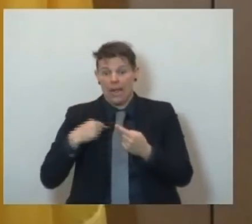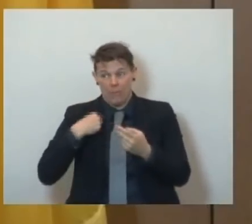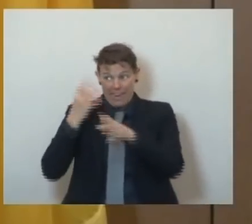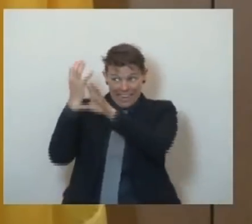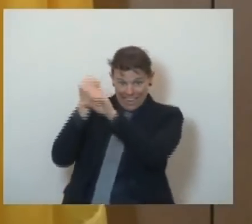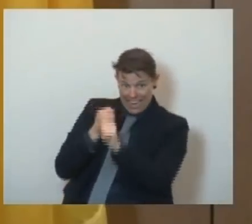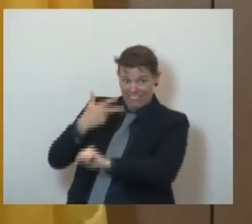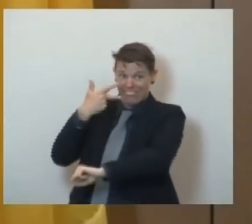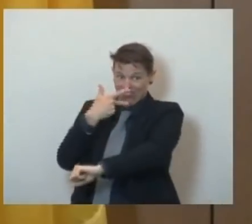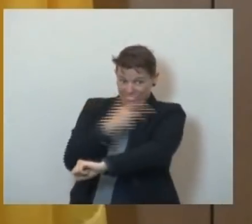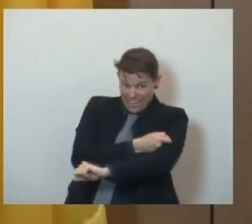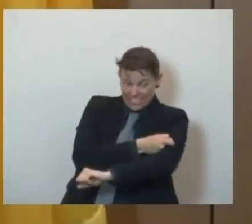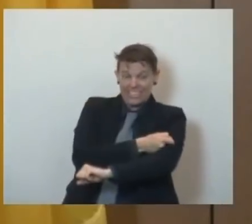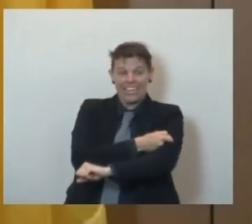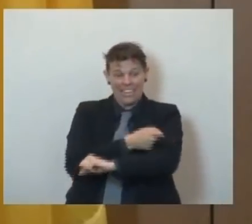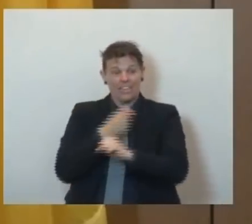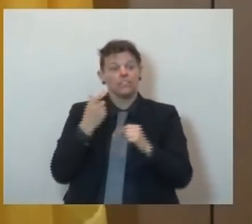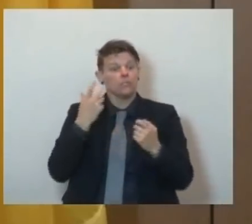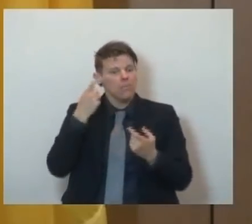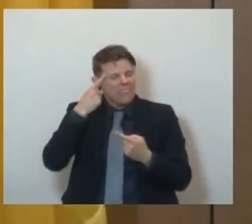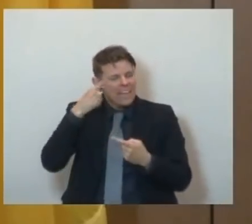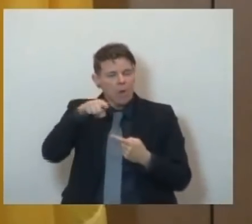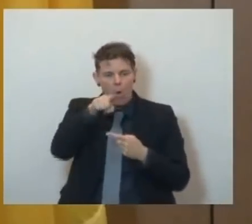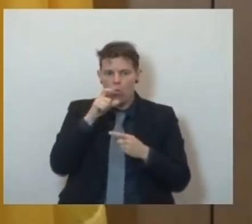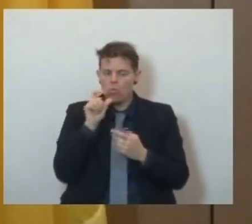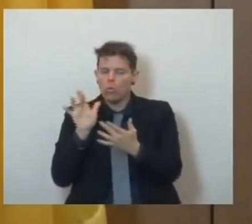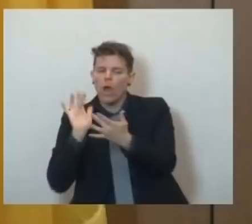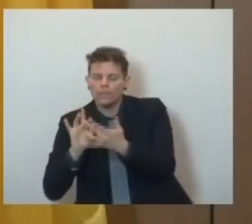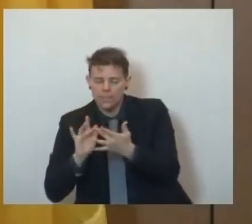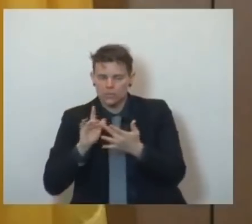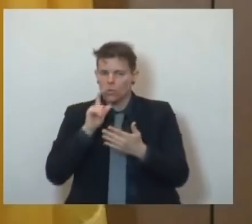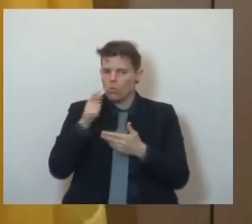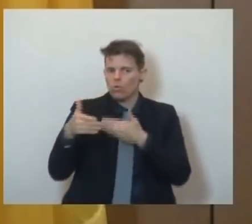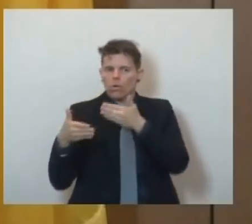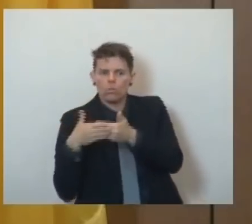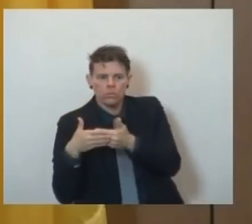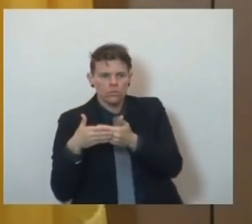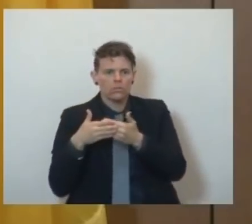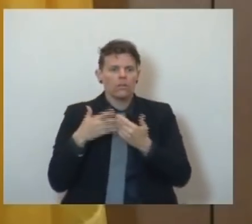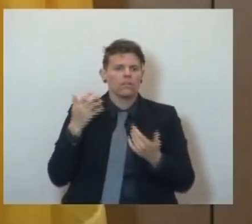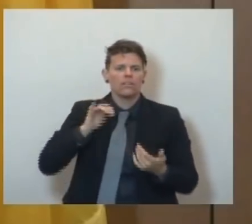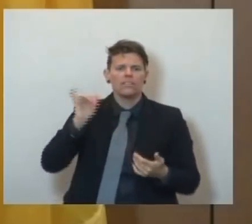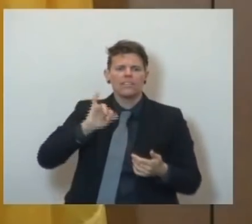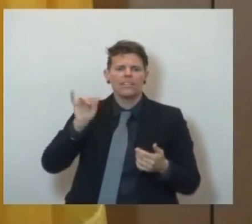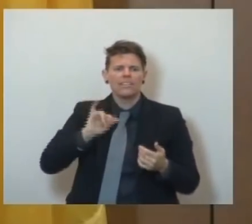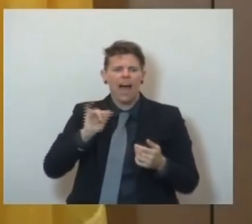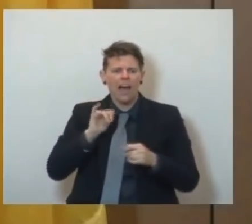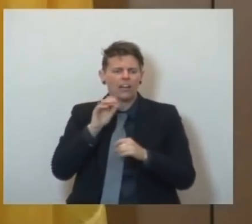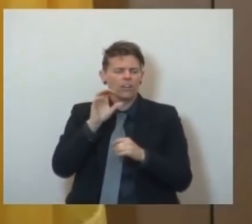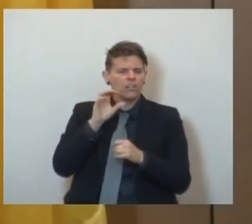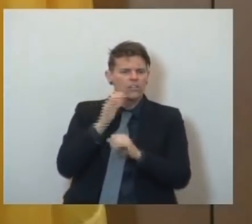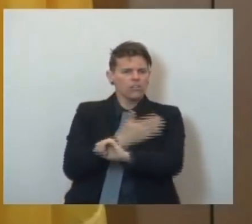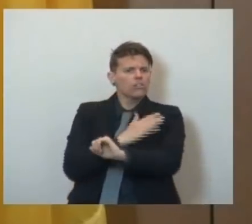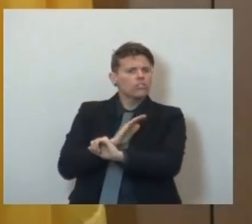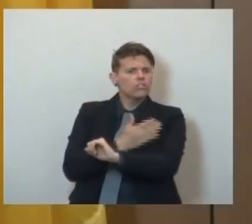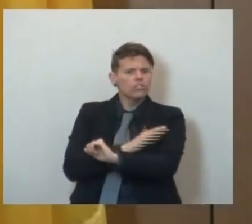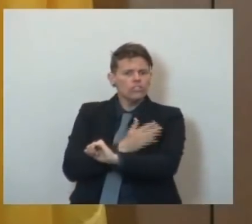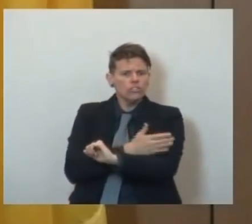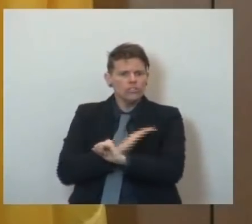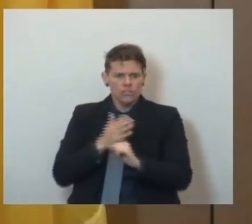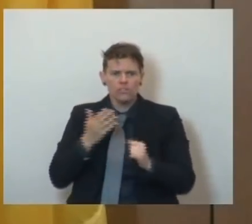people are in close contact, so a concert, that's when it gets really hard to manage or mitigate